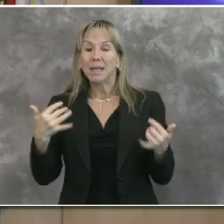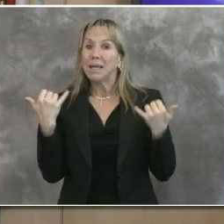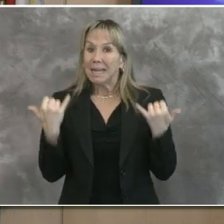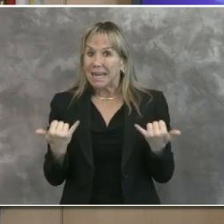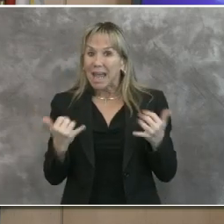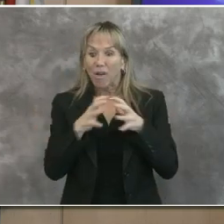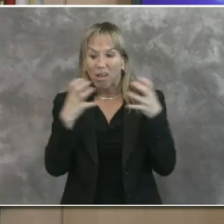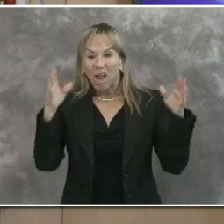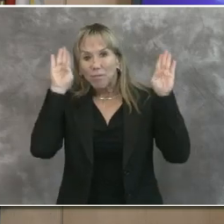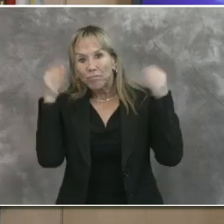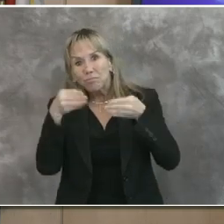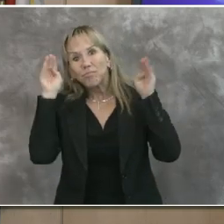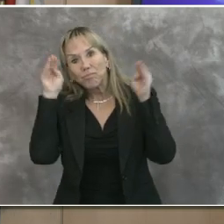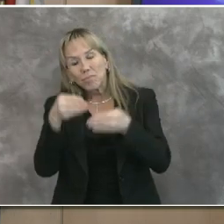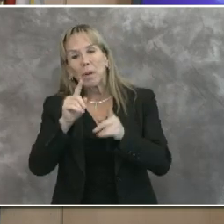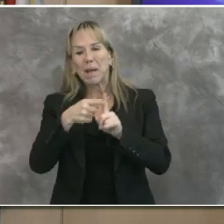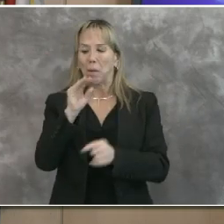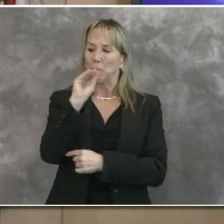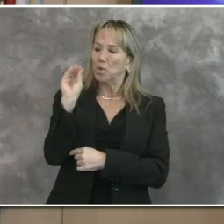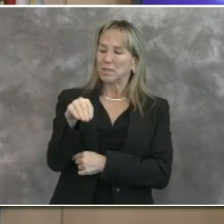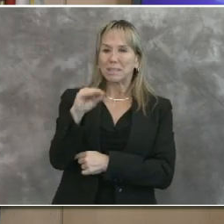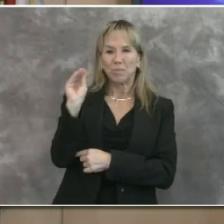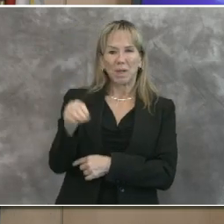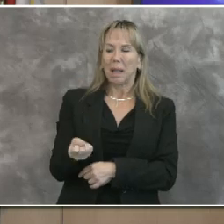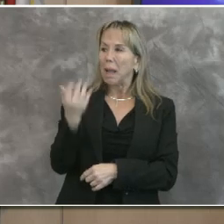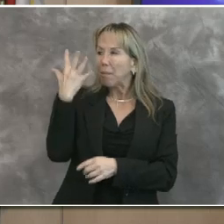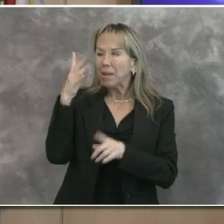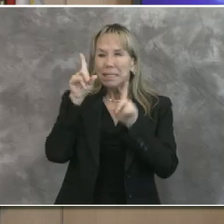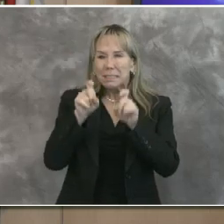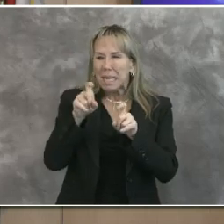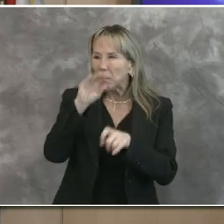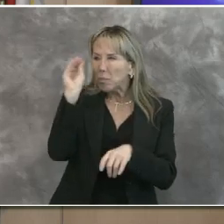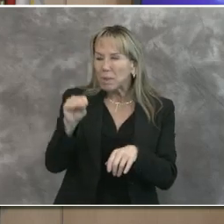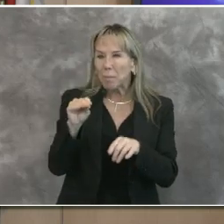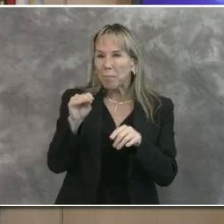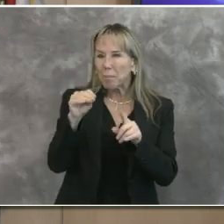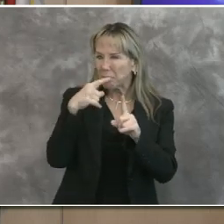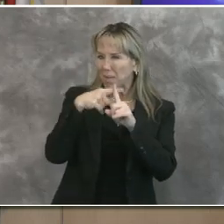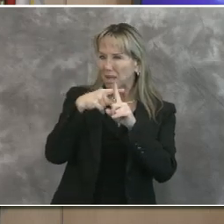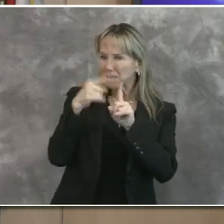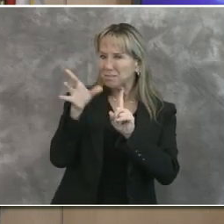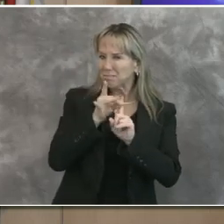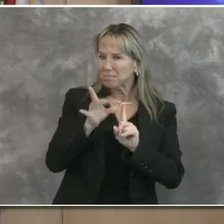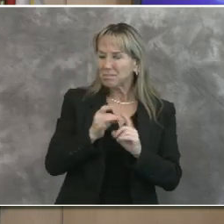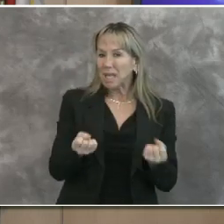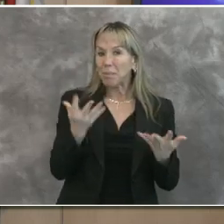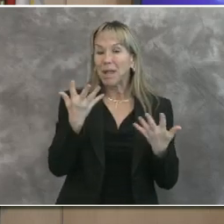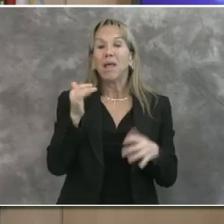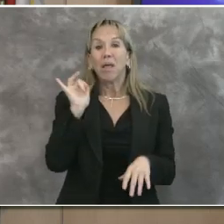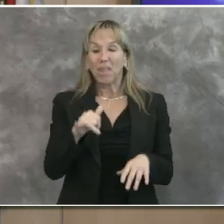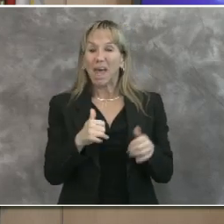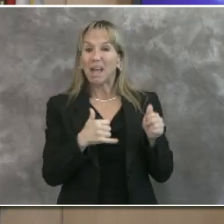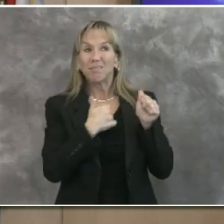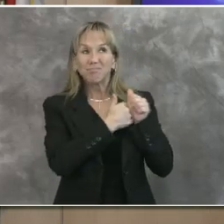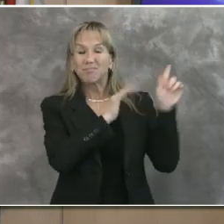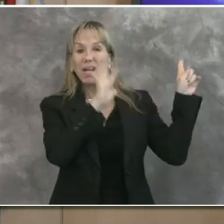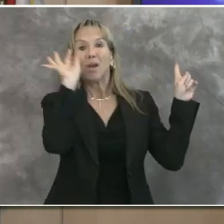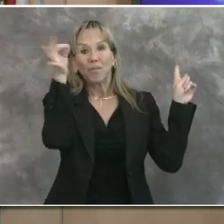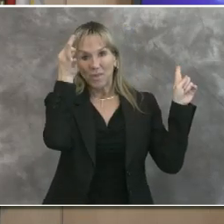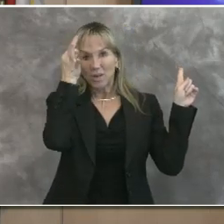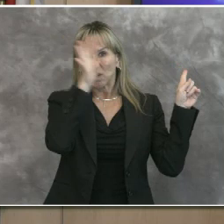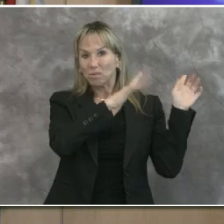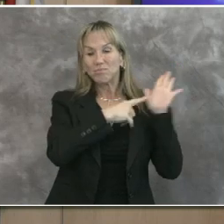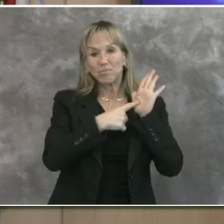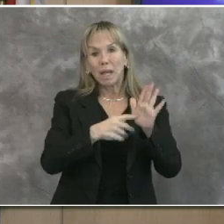a lot of energy and effort talking about the percentage of testing that is positive, because that is not only a federal indicator, we think that that is a more